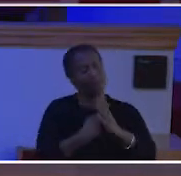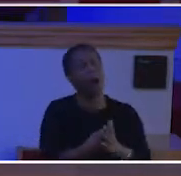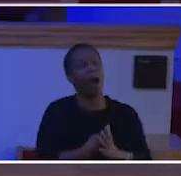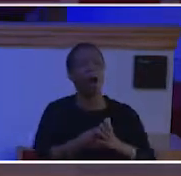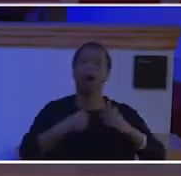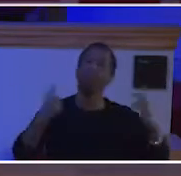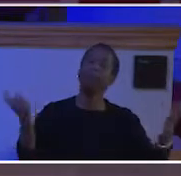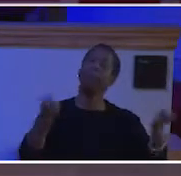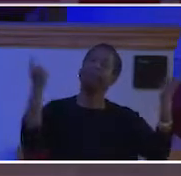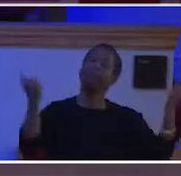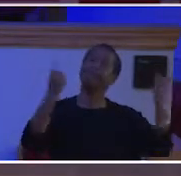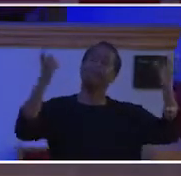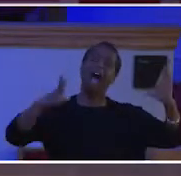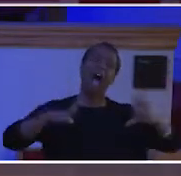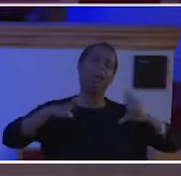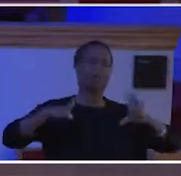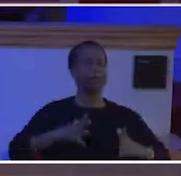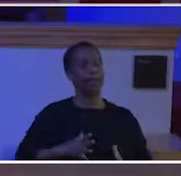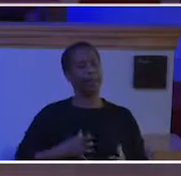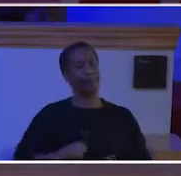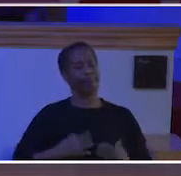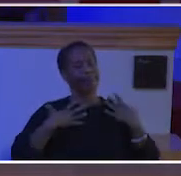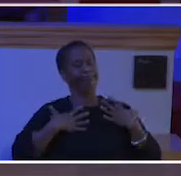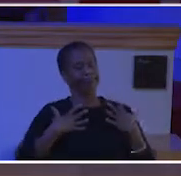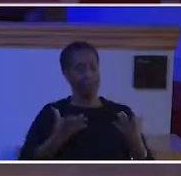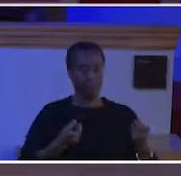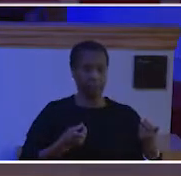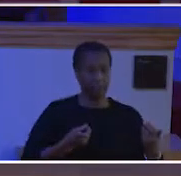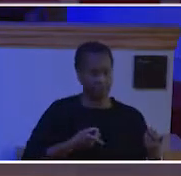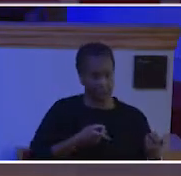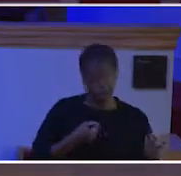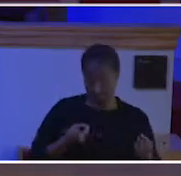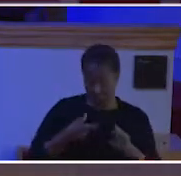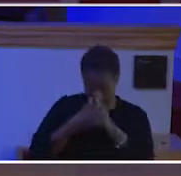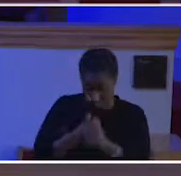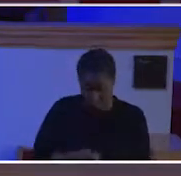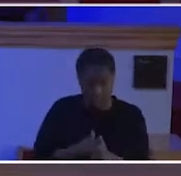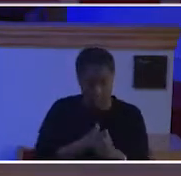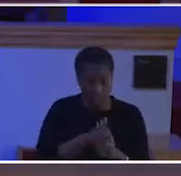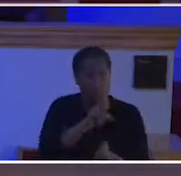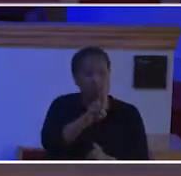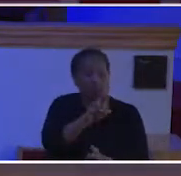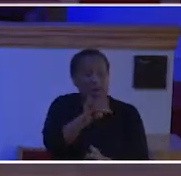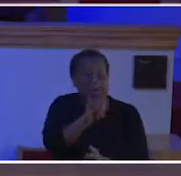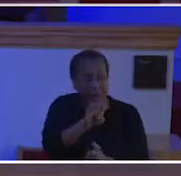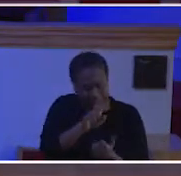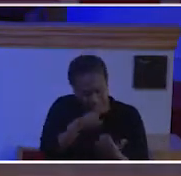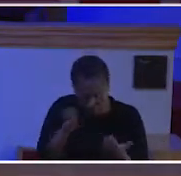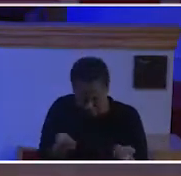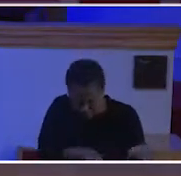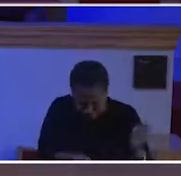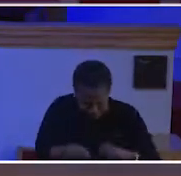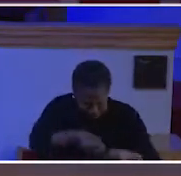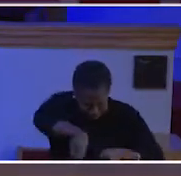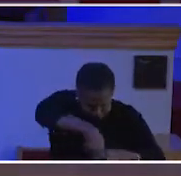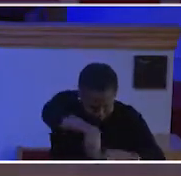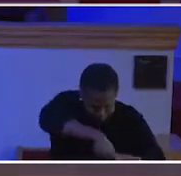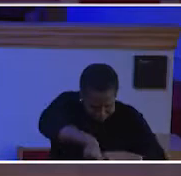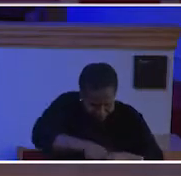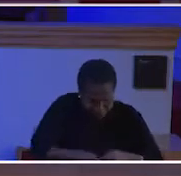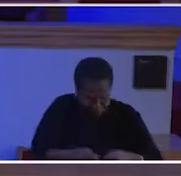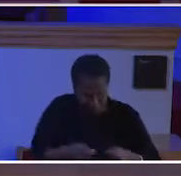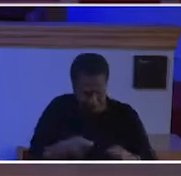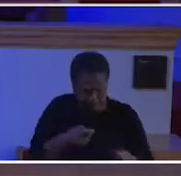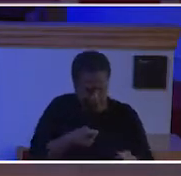festive holiday mood. I followed the recipe, the batter came out, I put the cookies in the oven